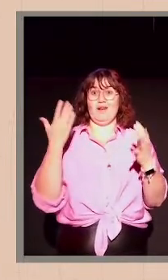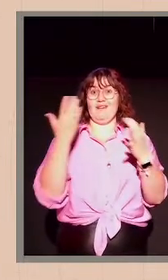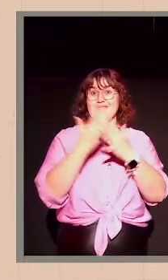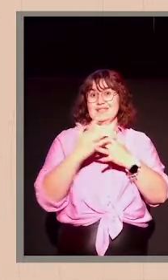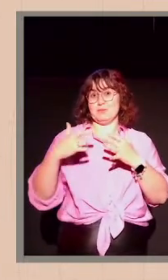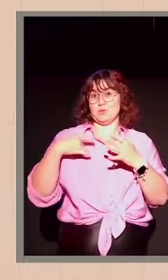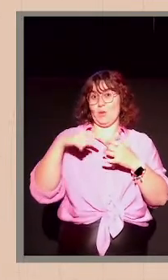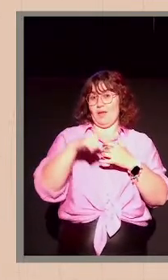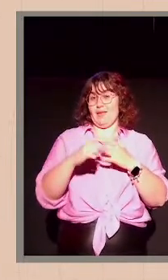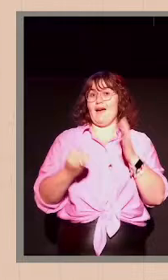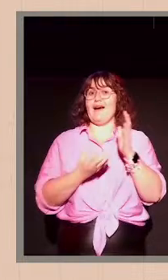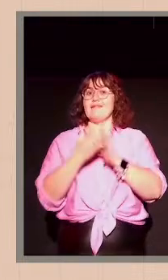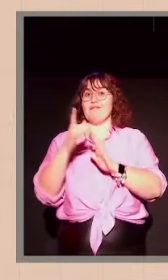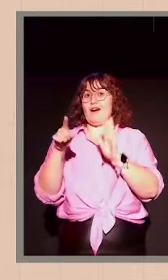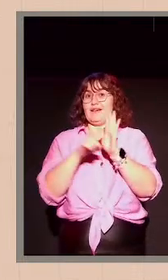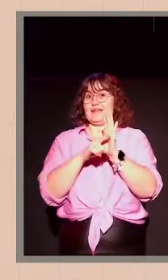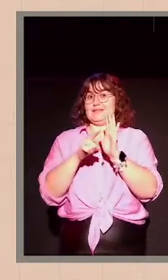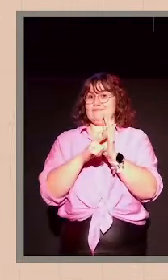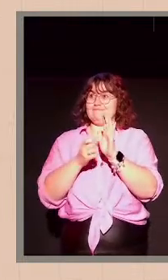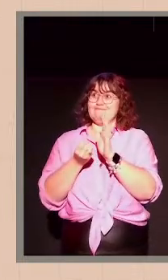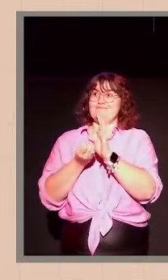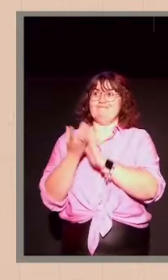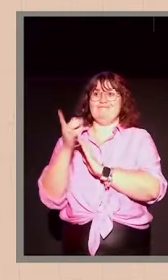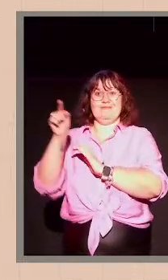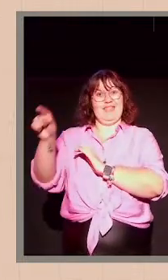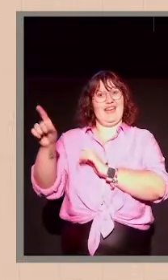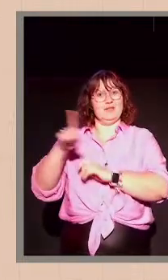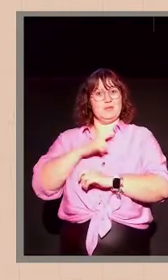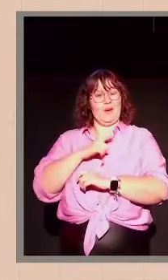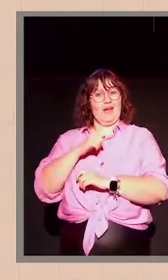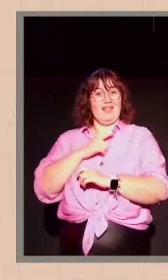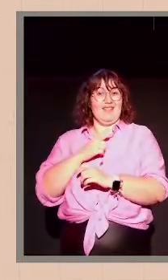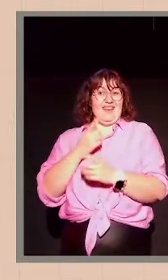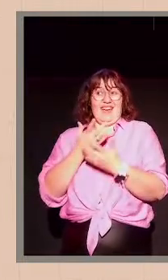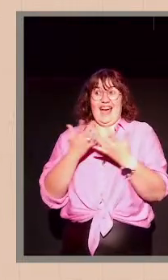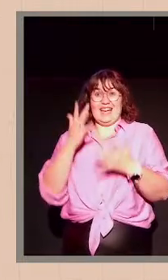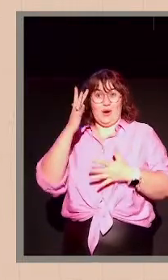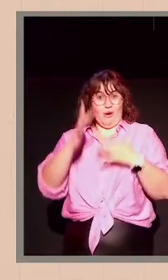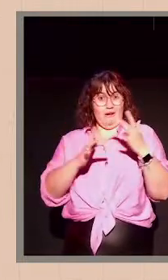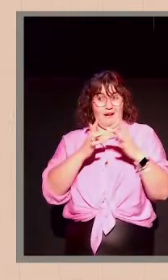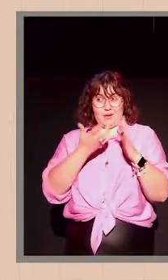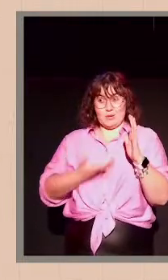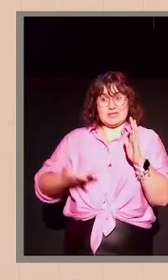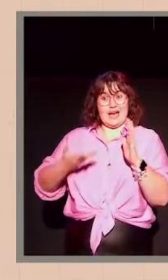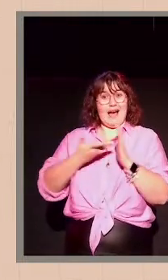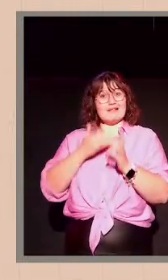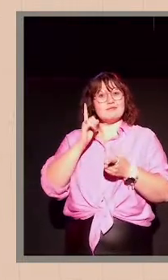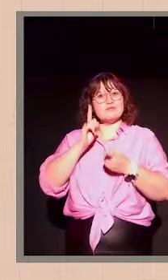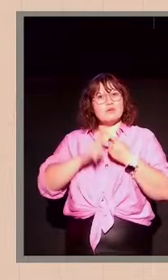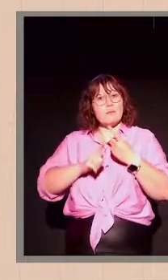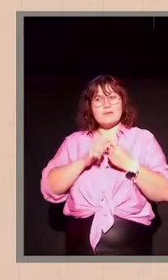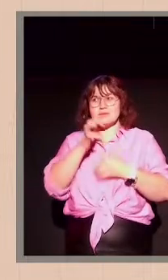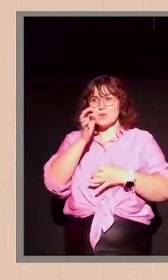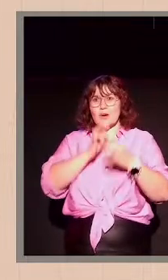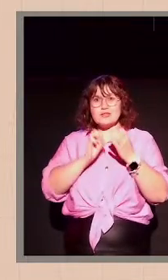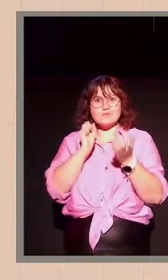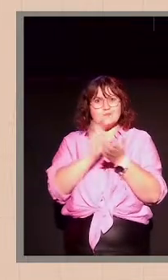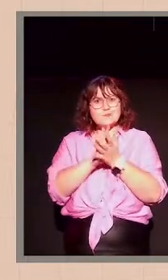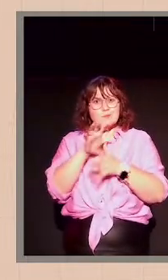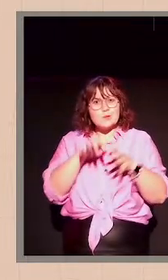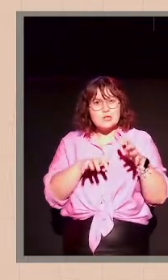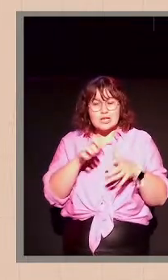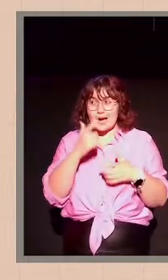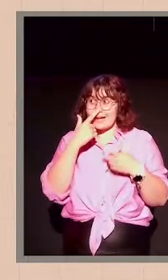also that way. We're not expecting any fire drills. Anybody online, please do feel free to add comments and questions in the chat, and we will relay them into the